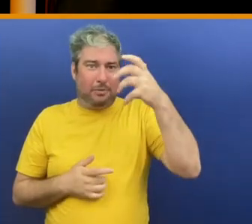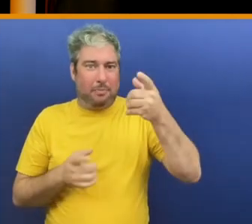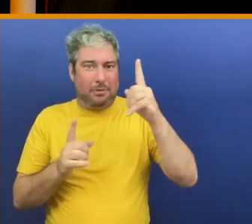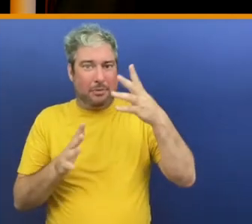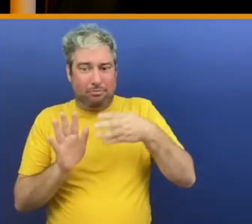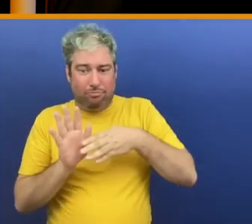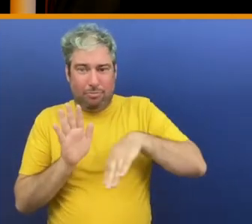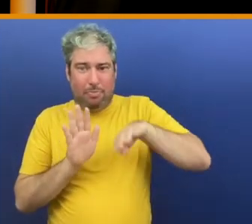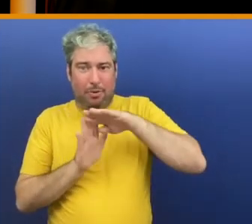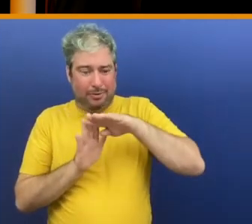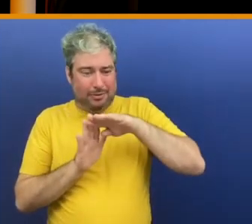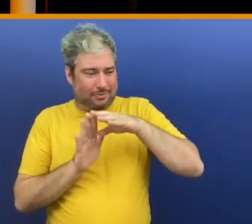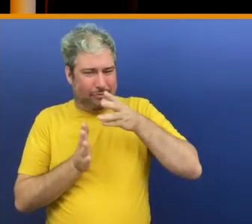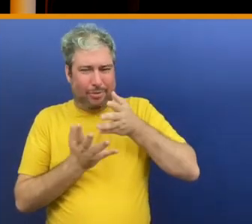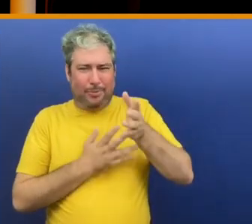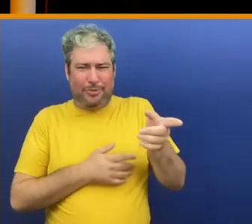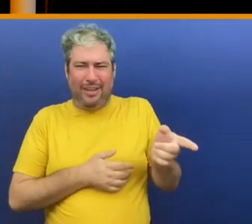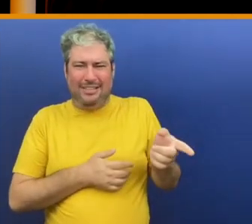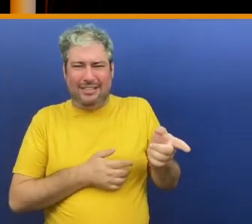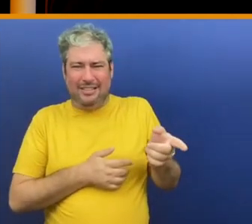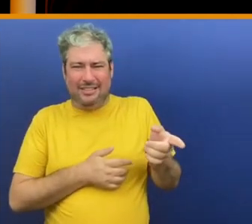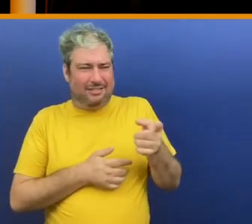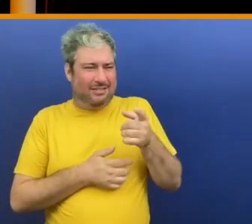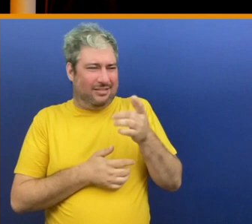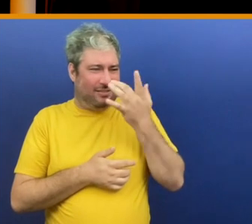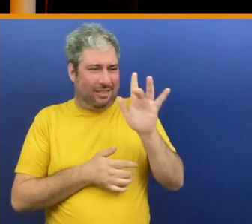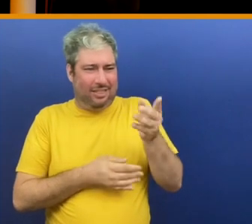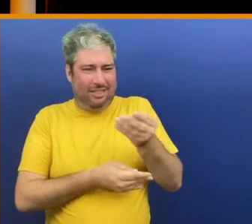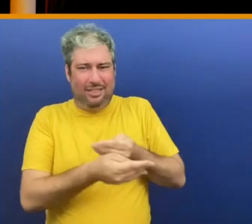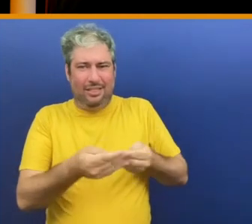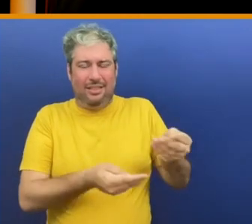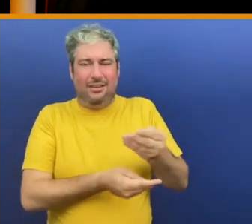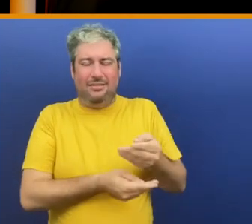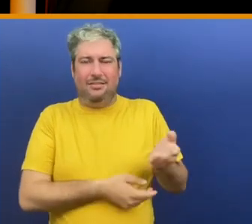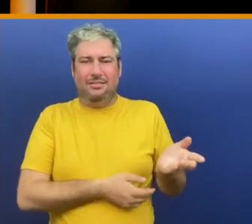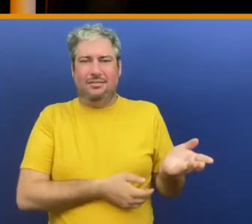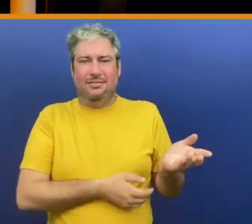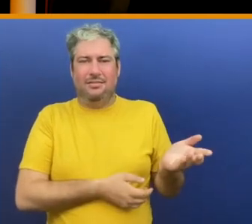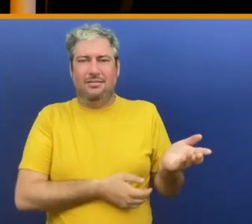deals. But my view is she should have been sacked, not promoted.